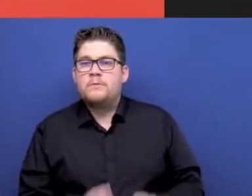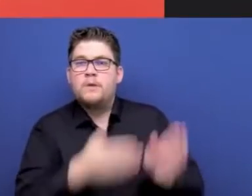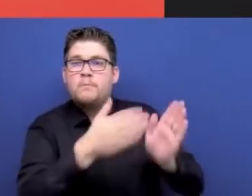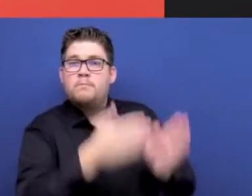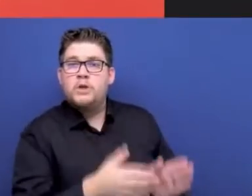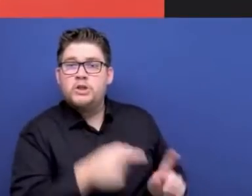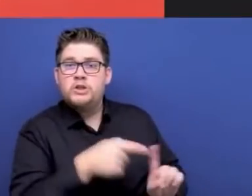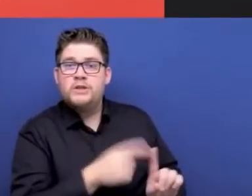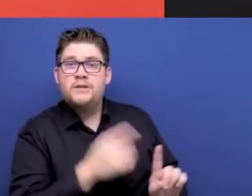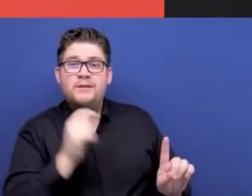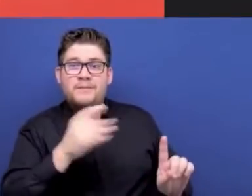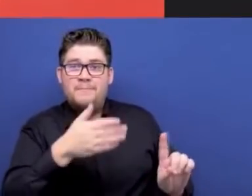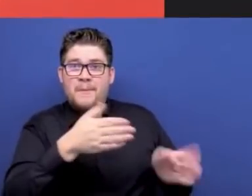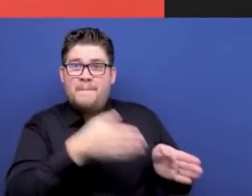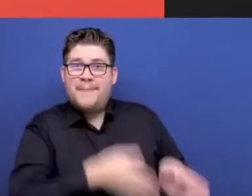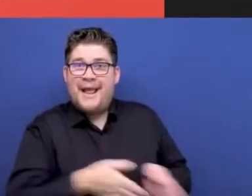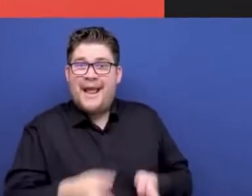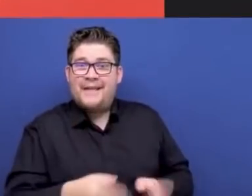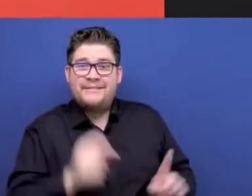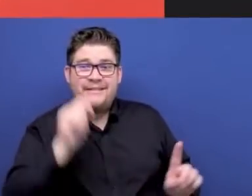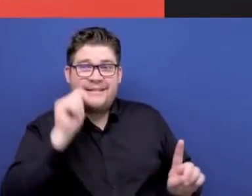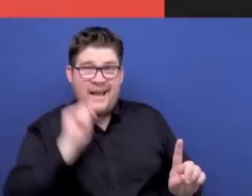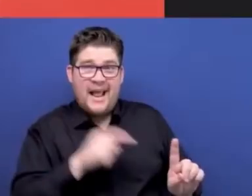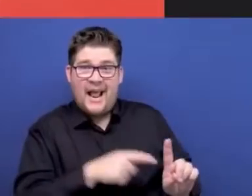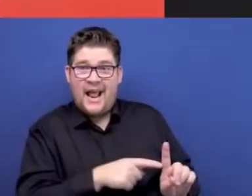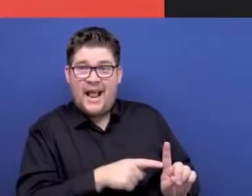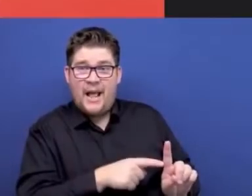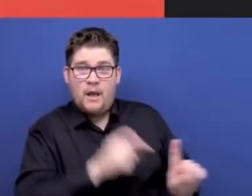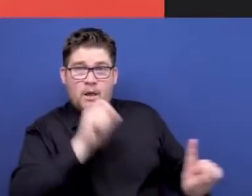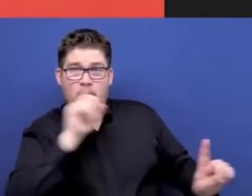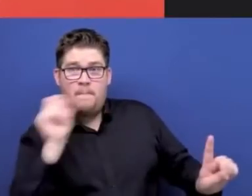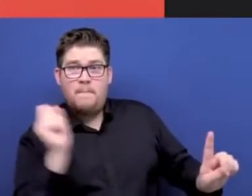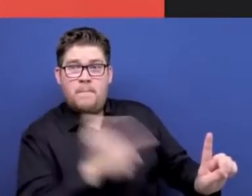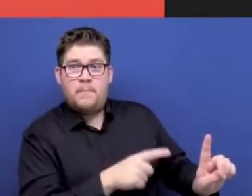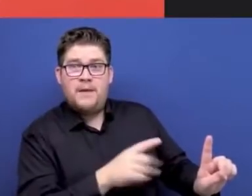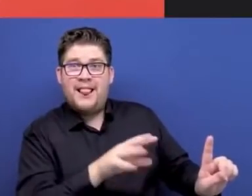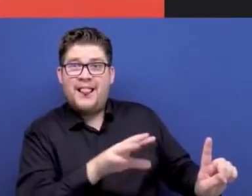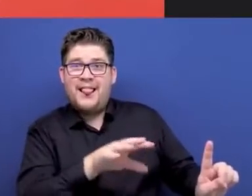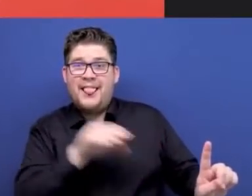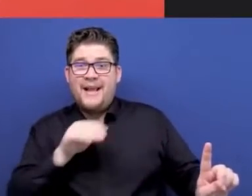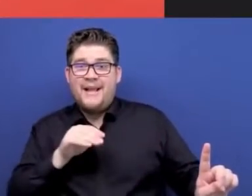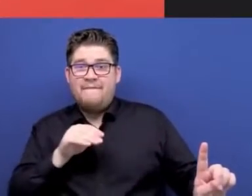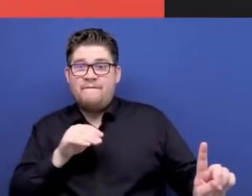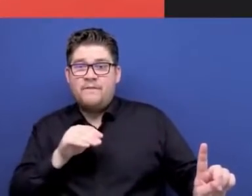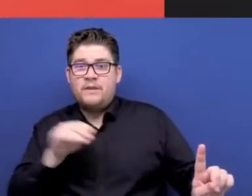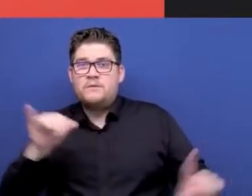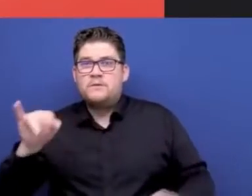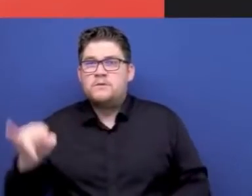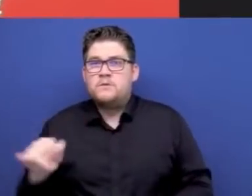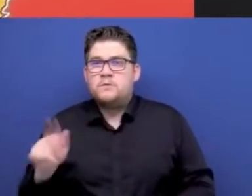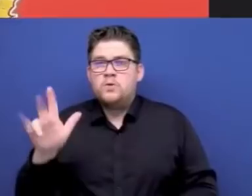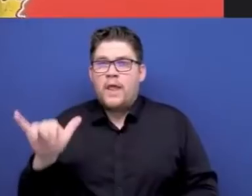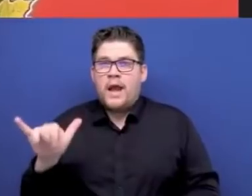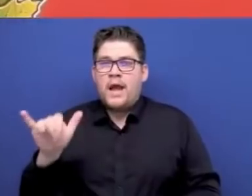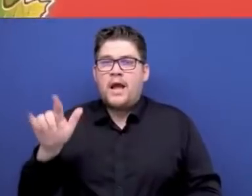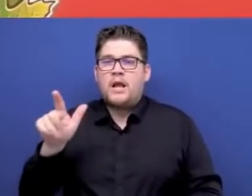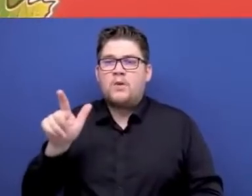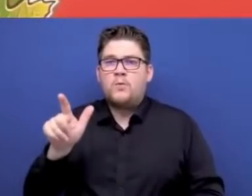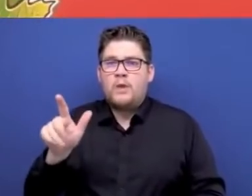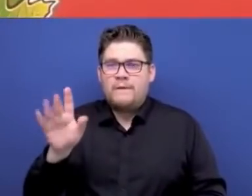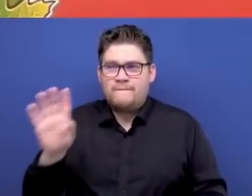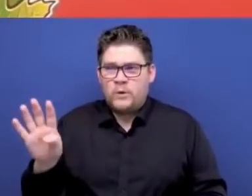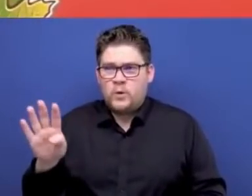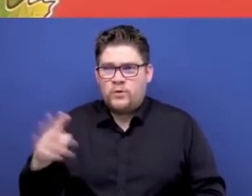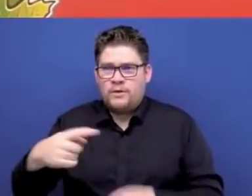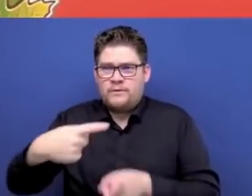spotted leaving the fire scene on July 21st or 24th, excuse me, at the Highway 3 and Highway 6